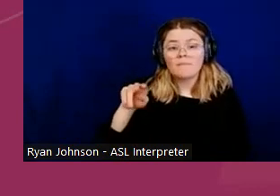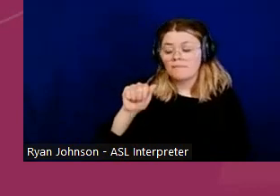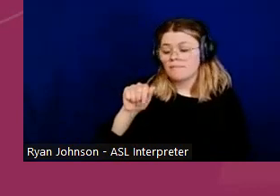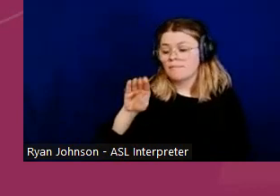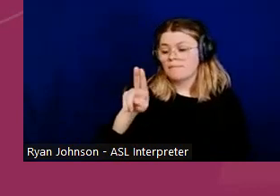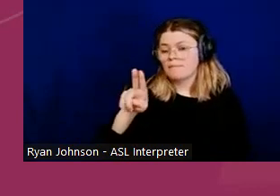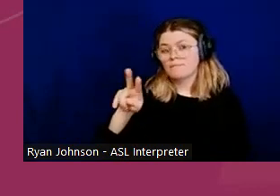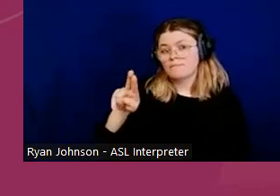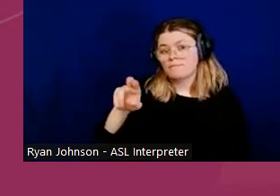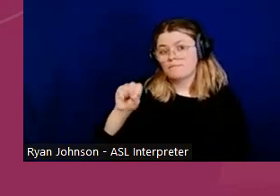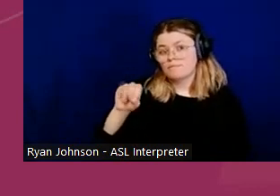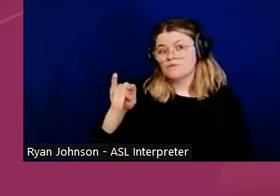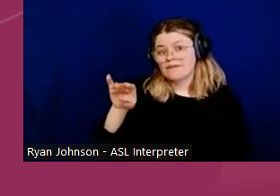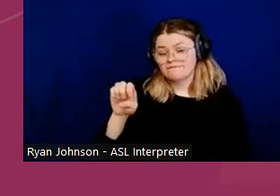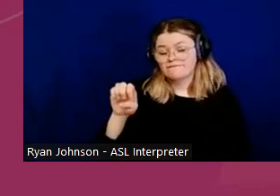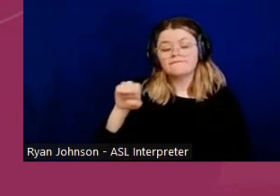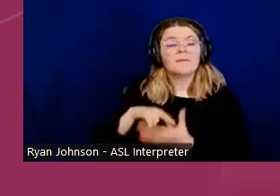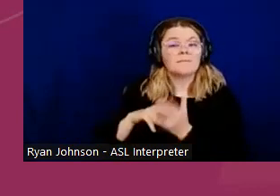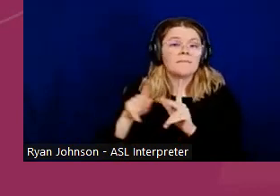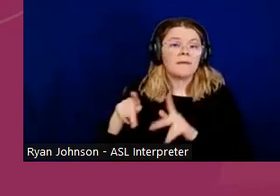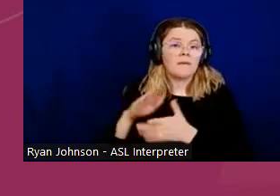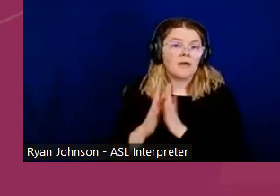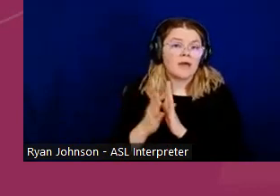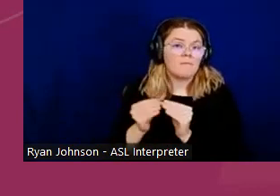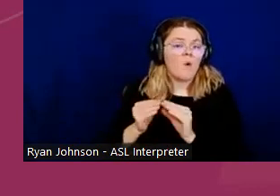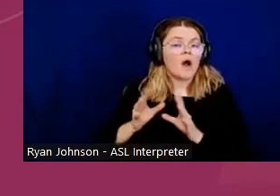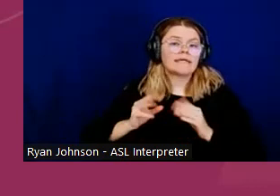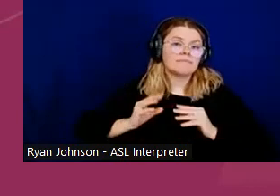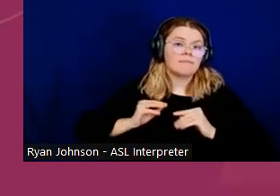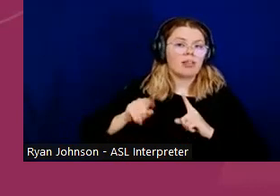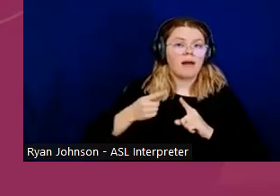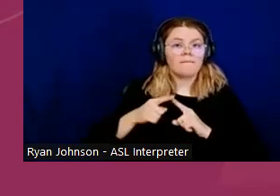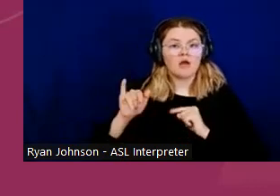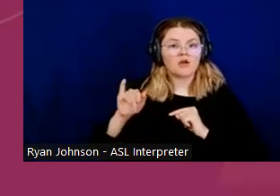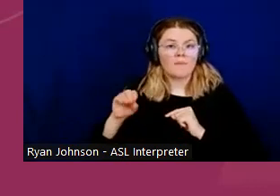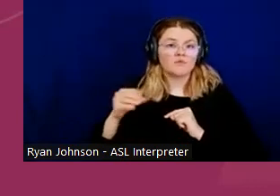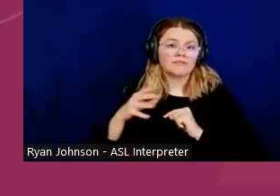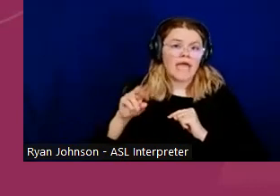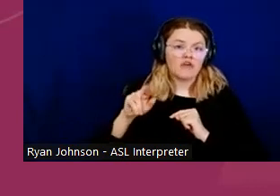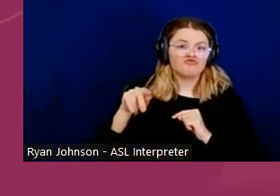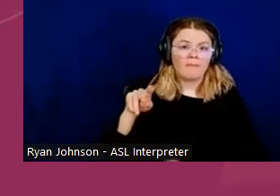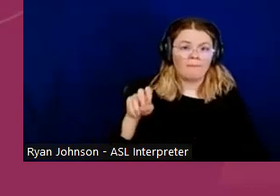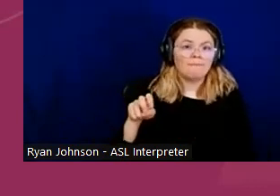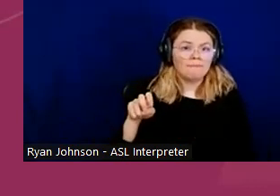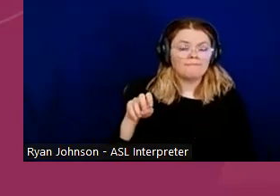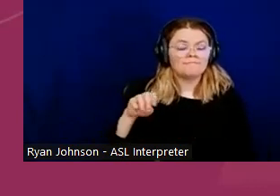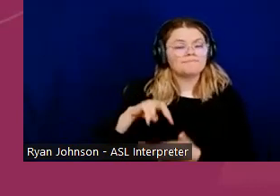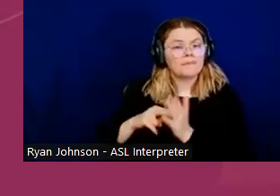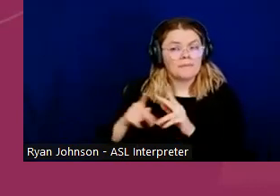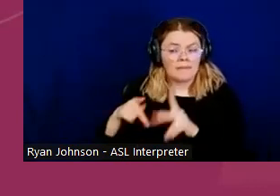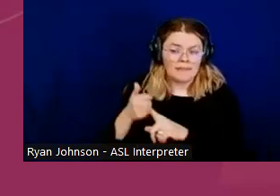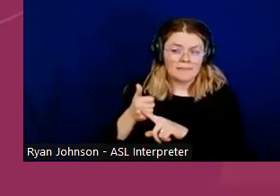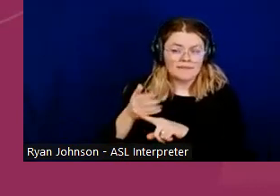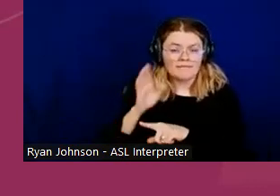belief that things like rape and violence is acceptable, and often resort to victim blaming in order to kind of